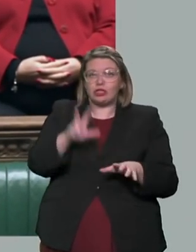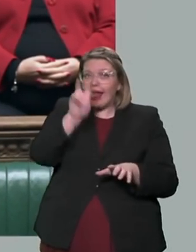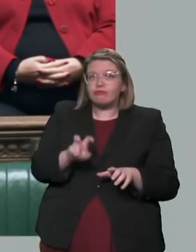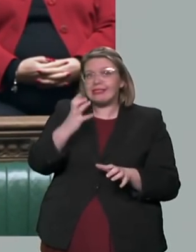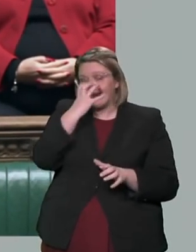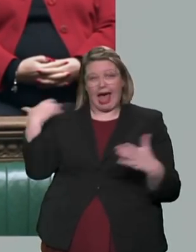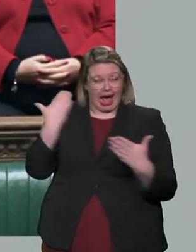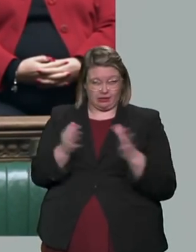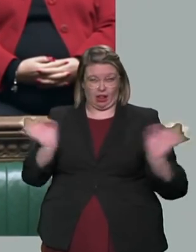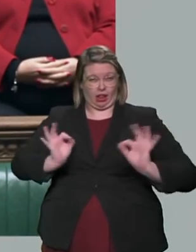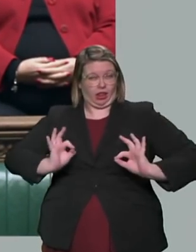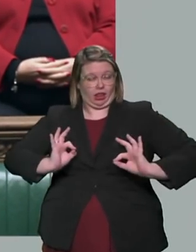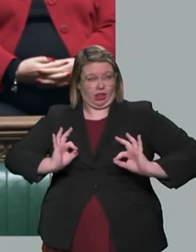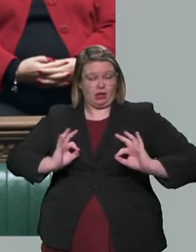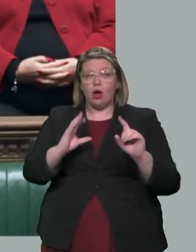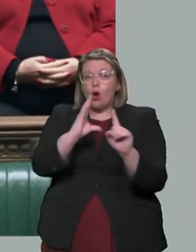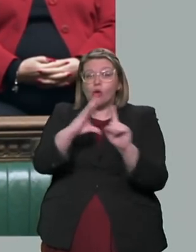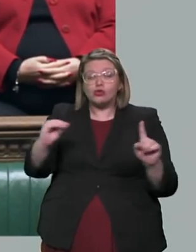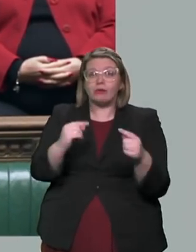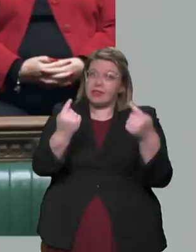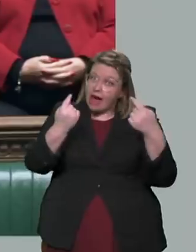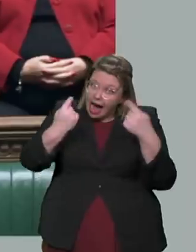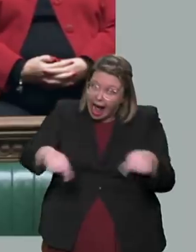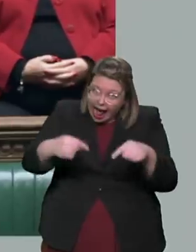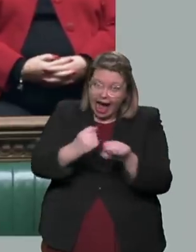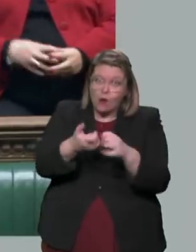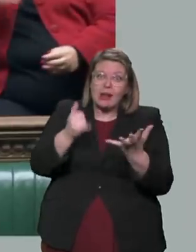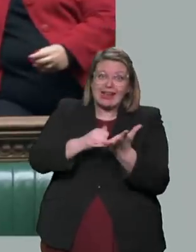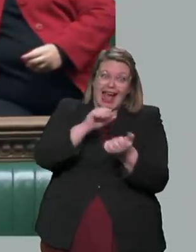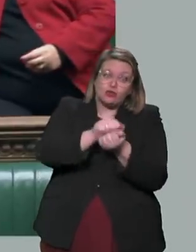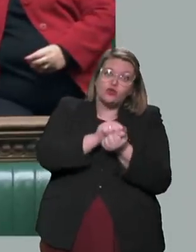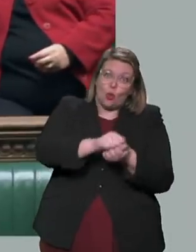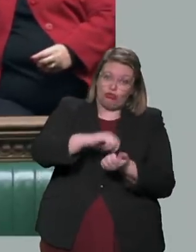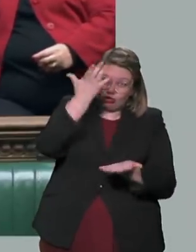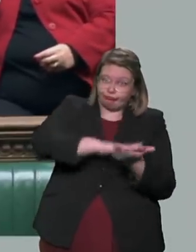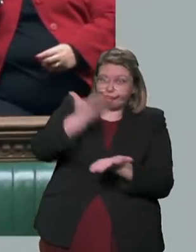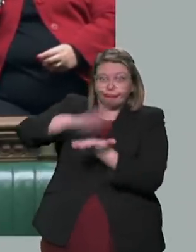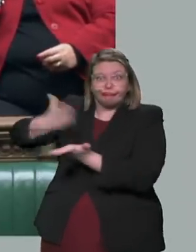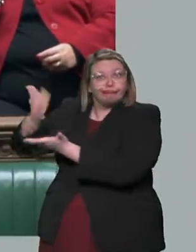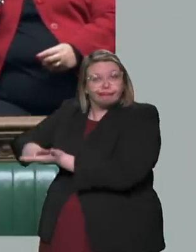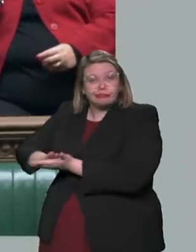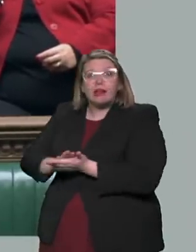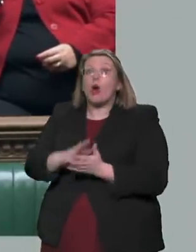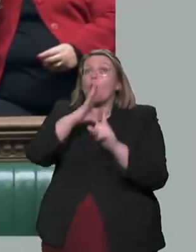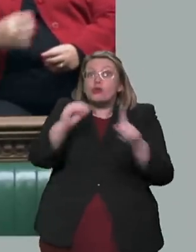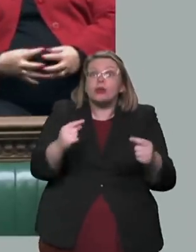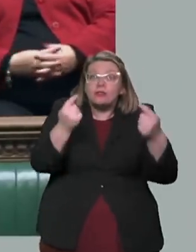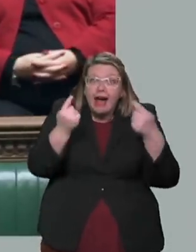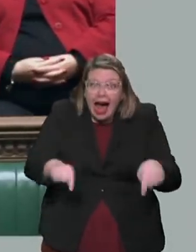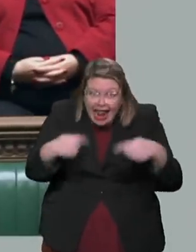government decided to let gas storages collapse. His government let the energy market run out of control.